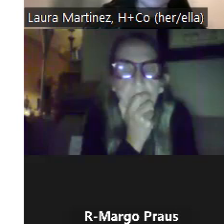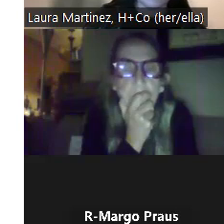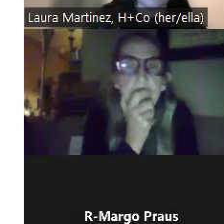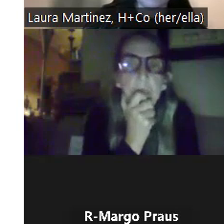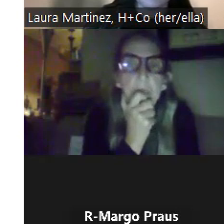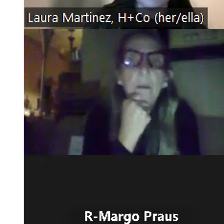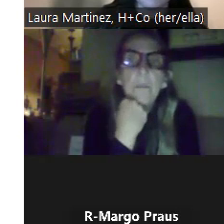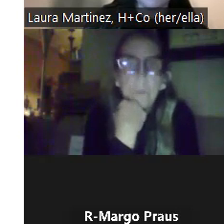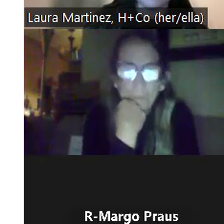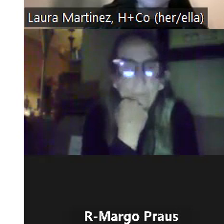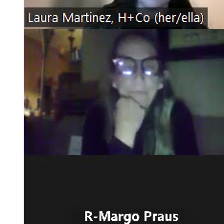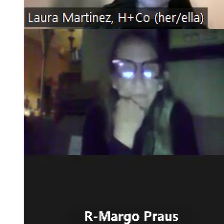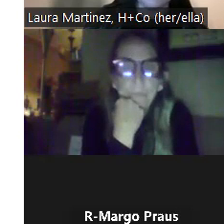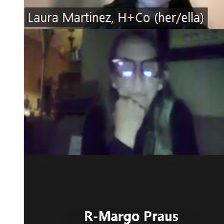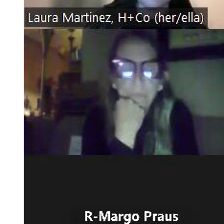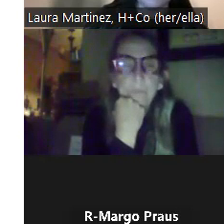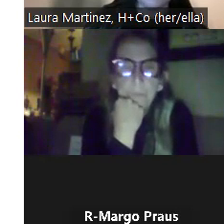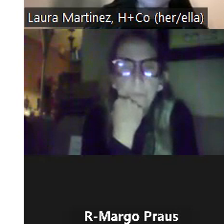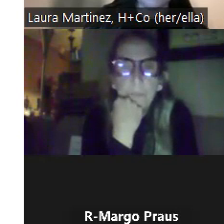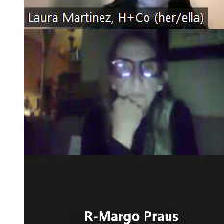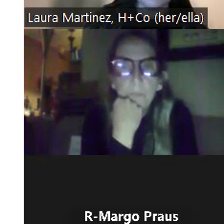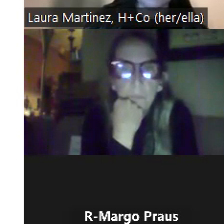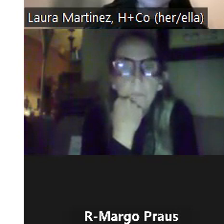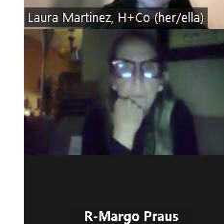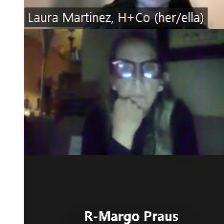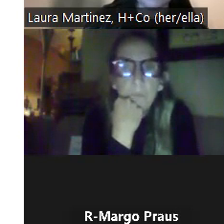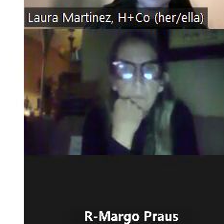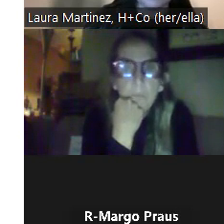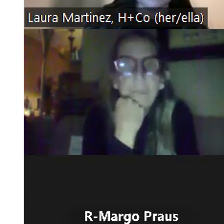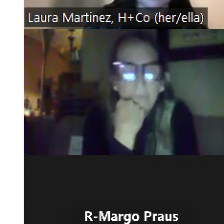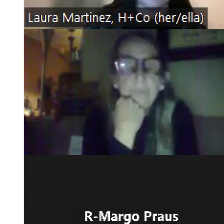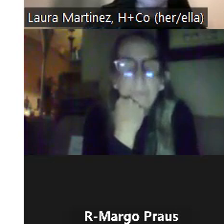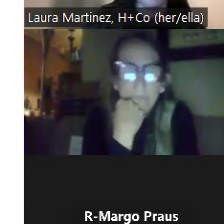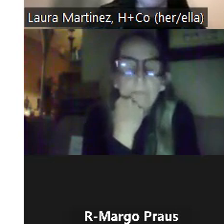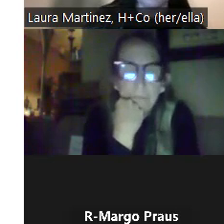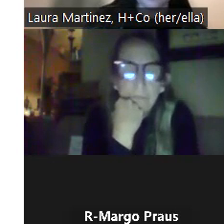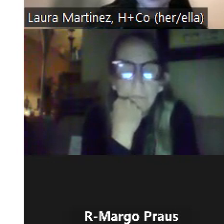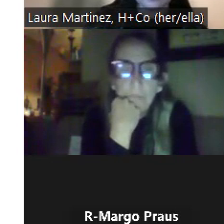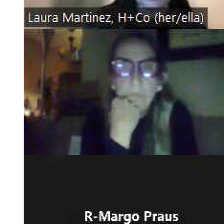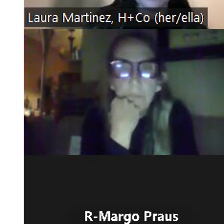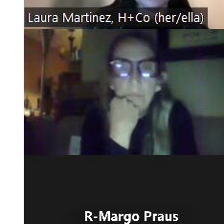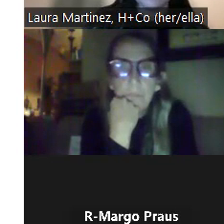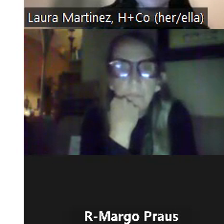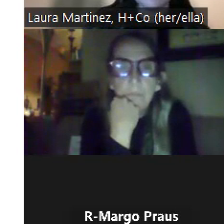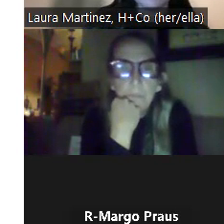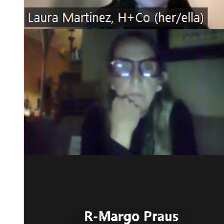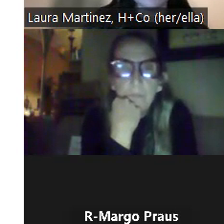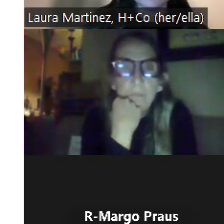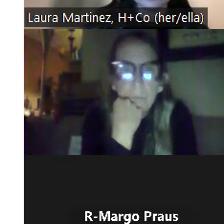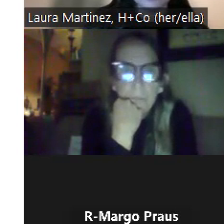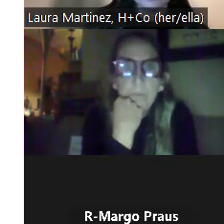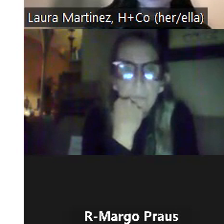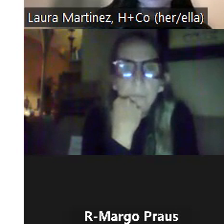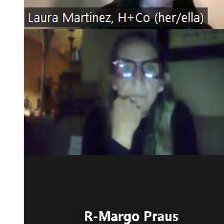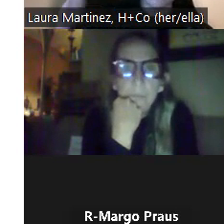say a bigger business, because a lot of times that's like maybe they only have 1 or 2 trucks, and so it could impact their operations.